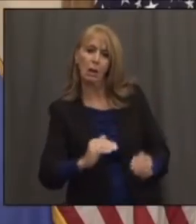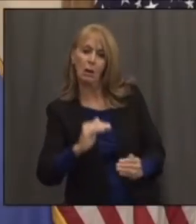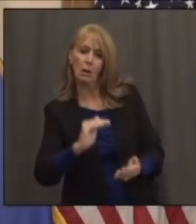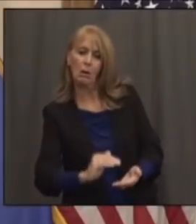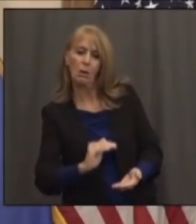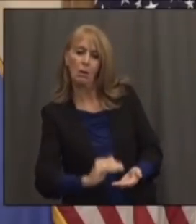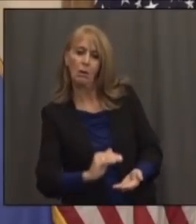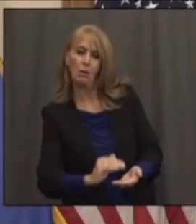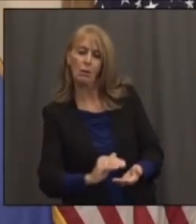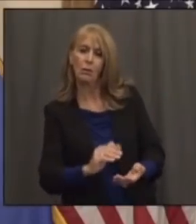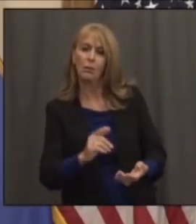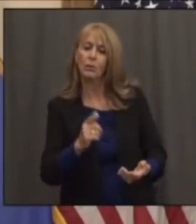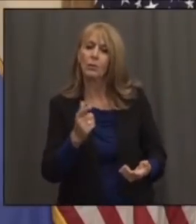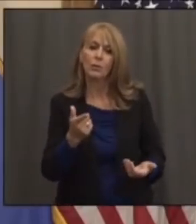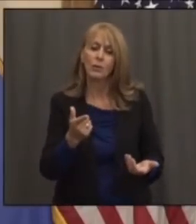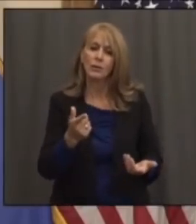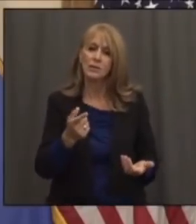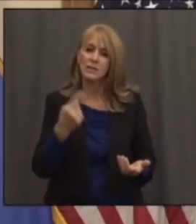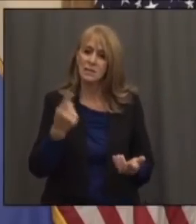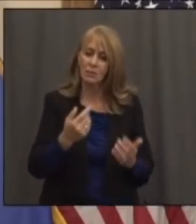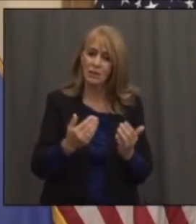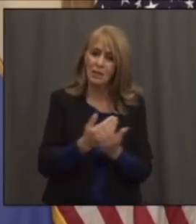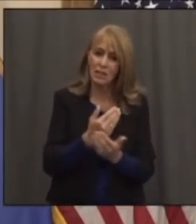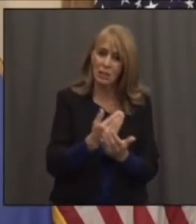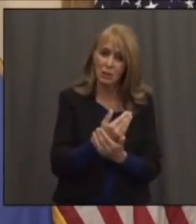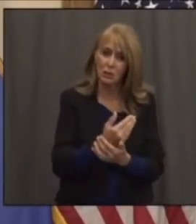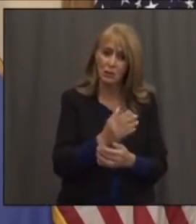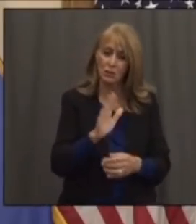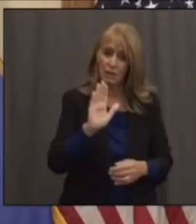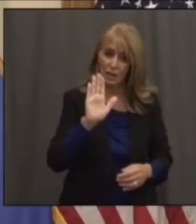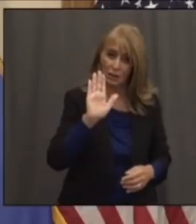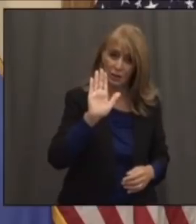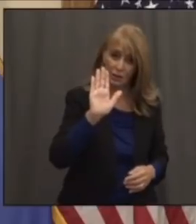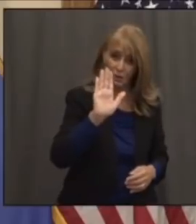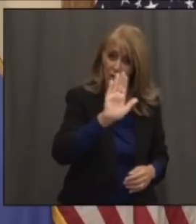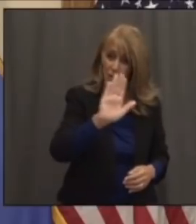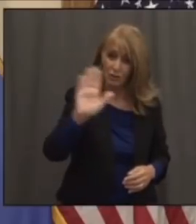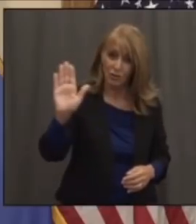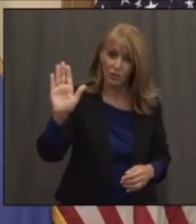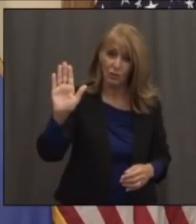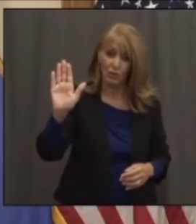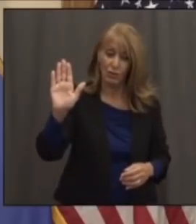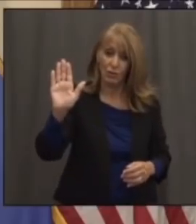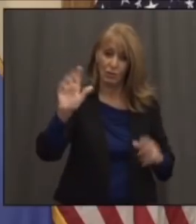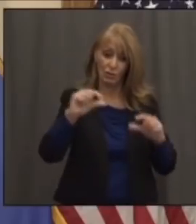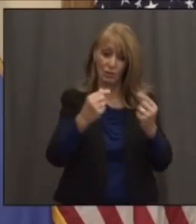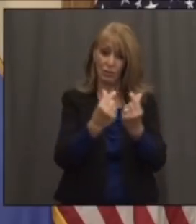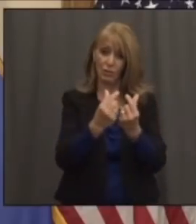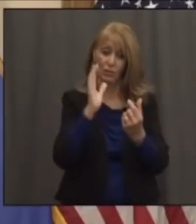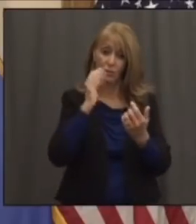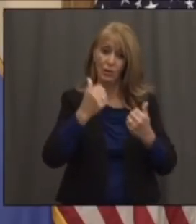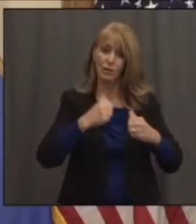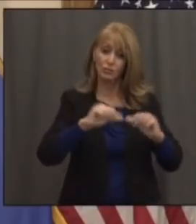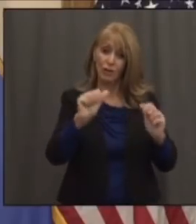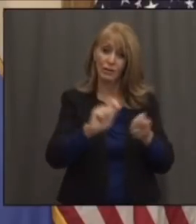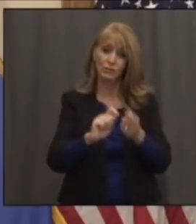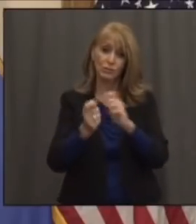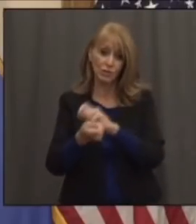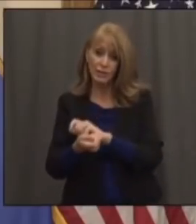there anything new that your administration is going to attempt to change